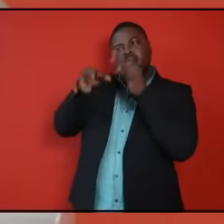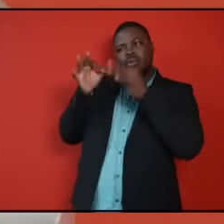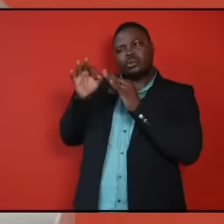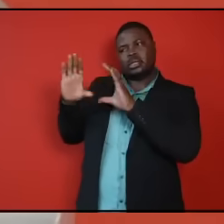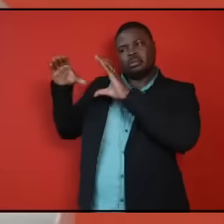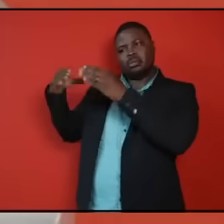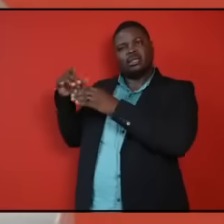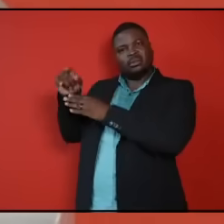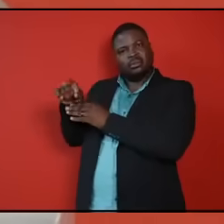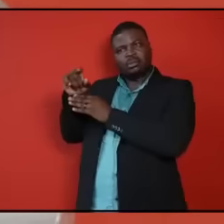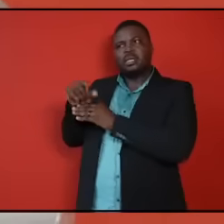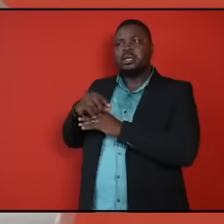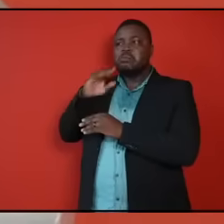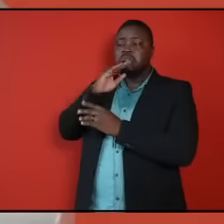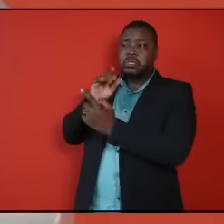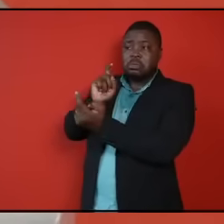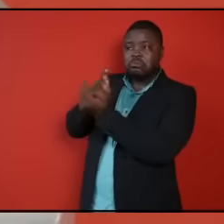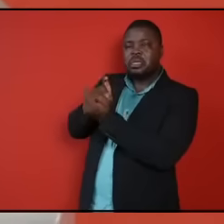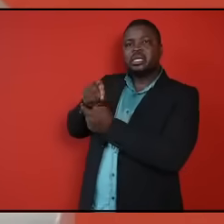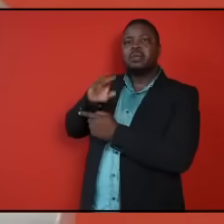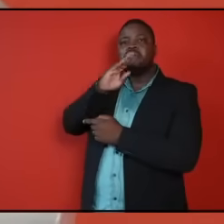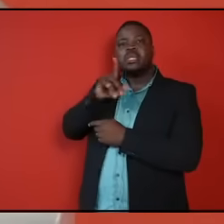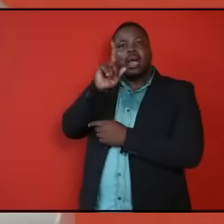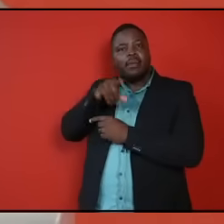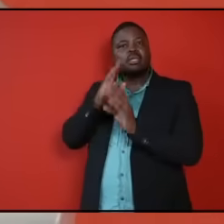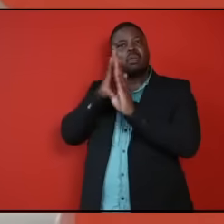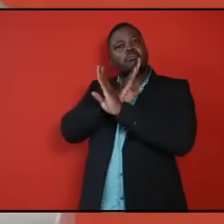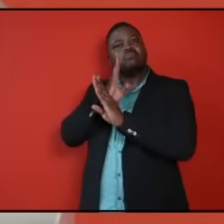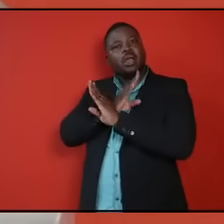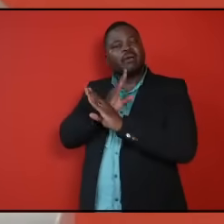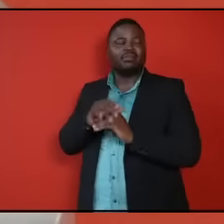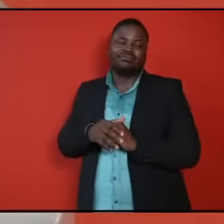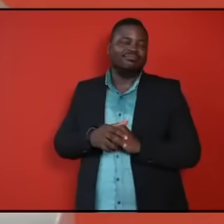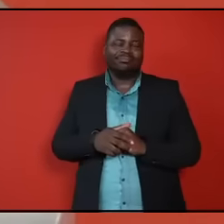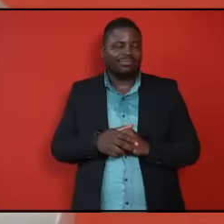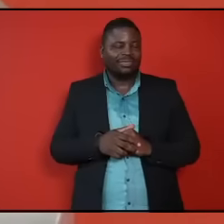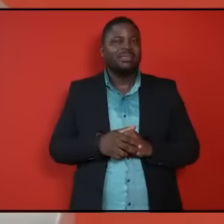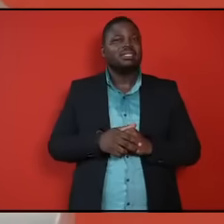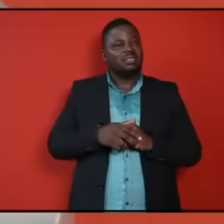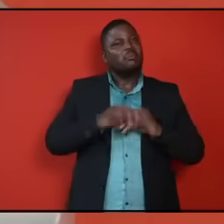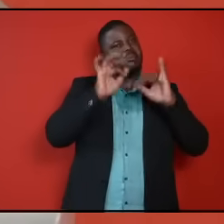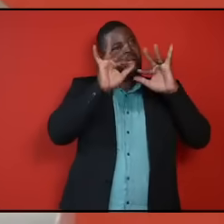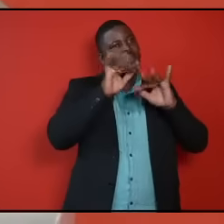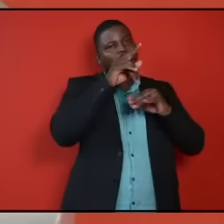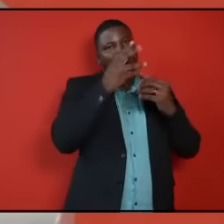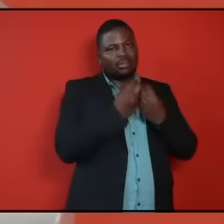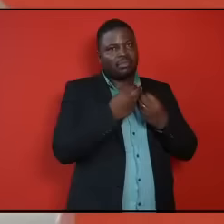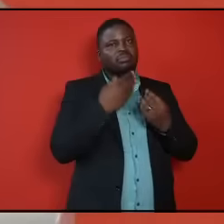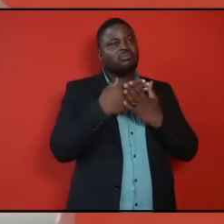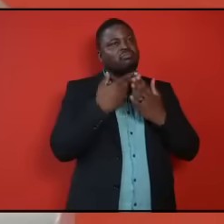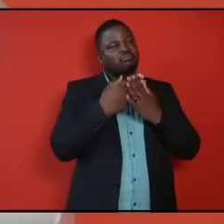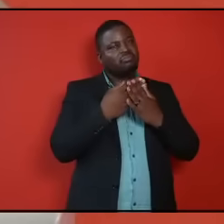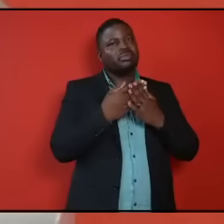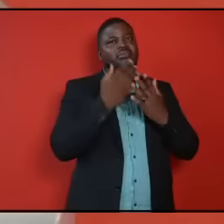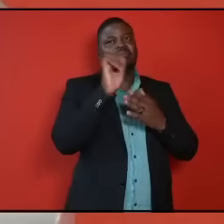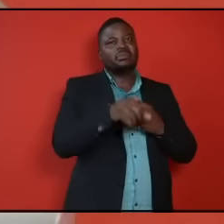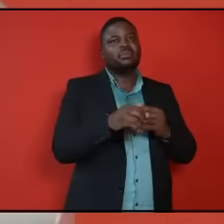open thing. That's when we're still trying to find one another in